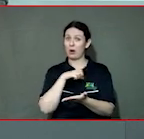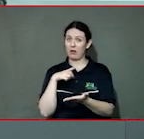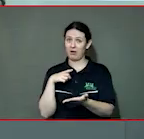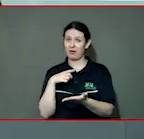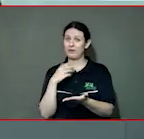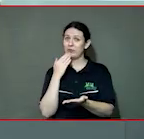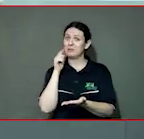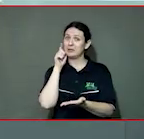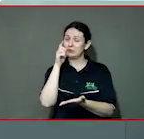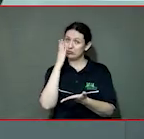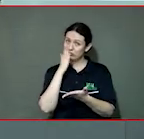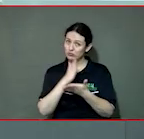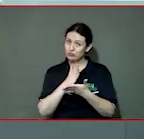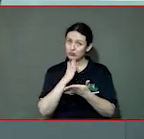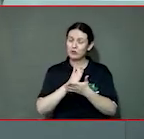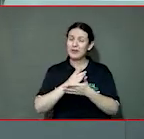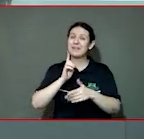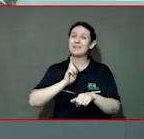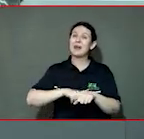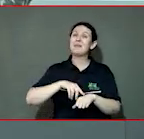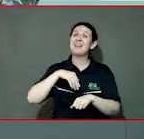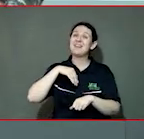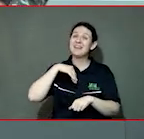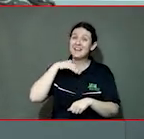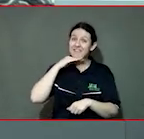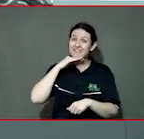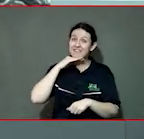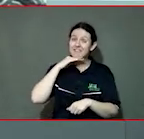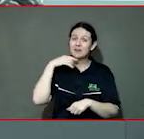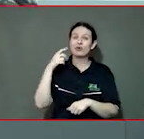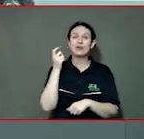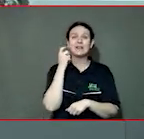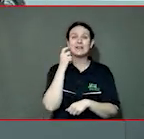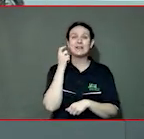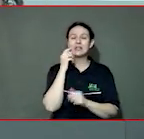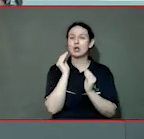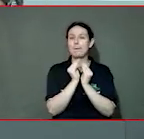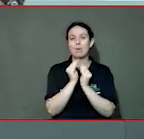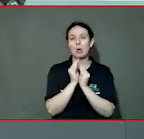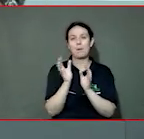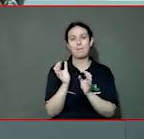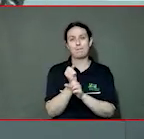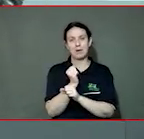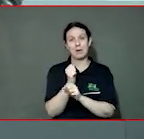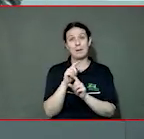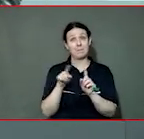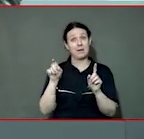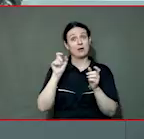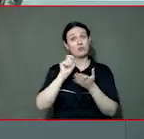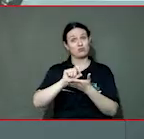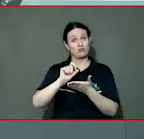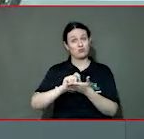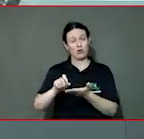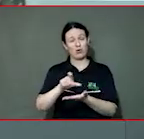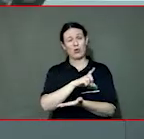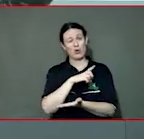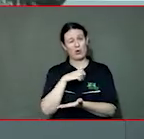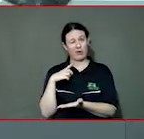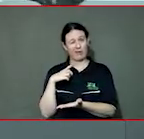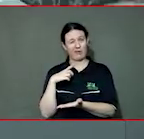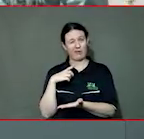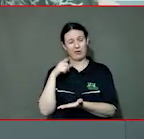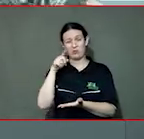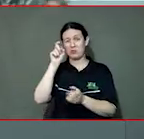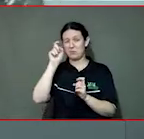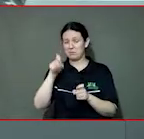make sure you have enough time. That's easy marks, but it's a lot of writing work. So you must